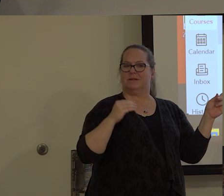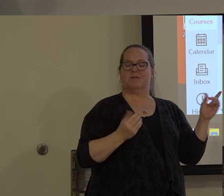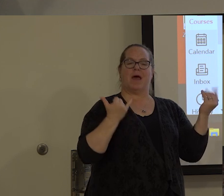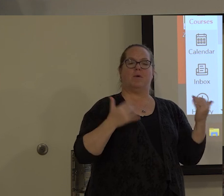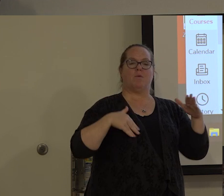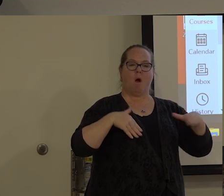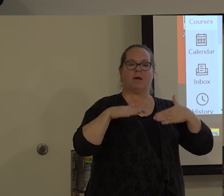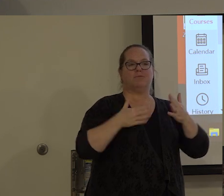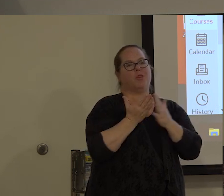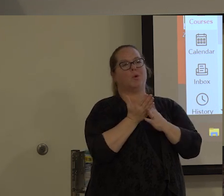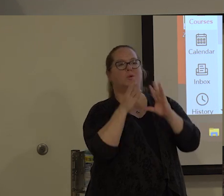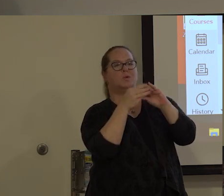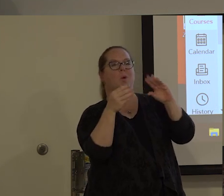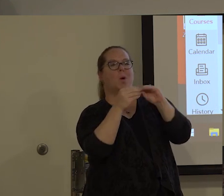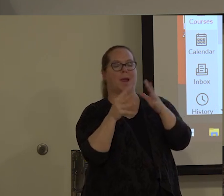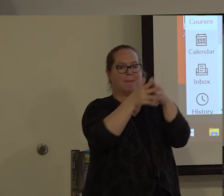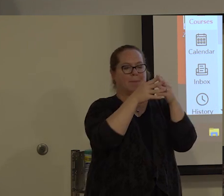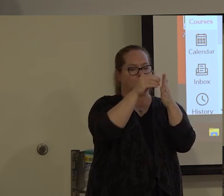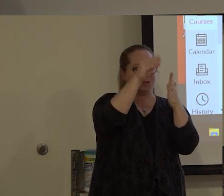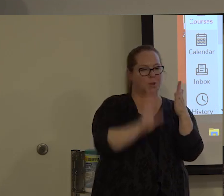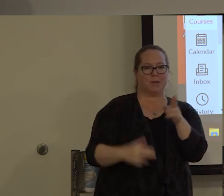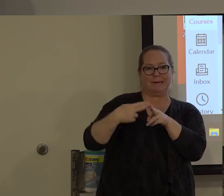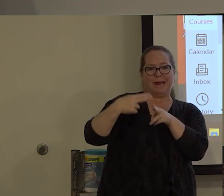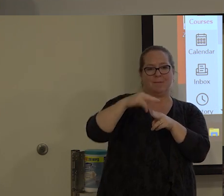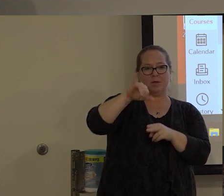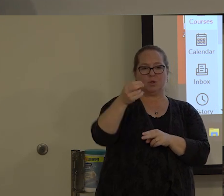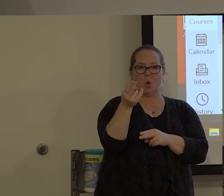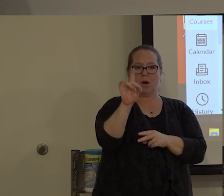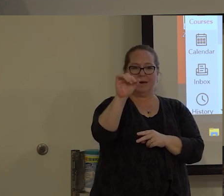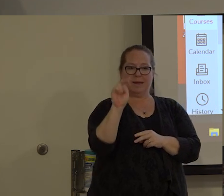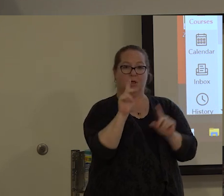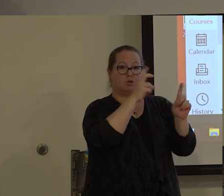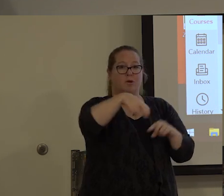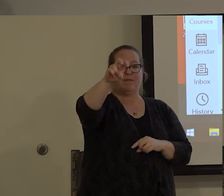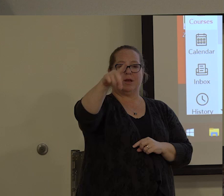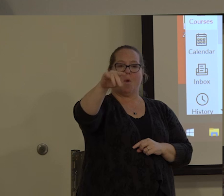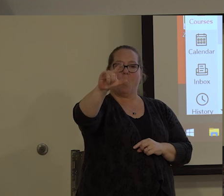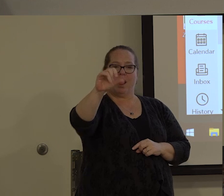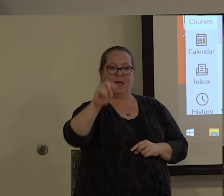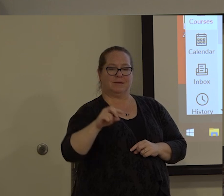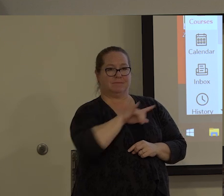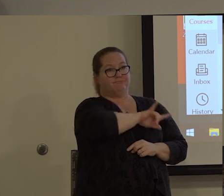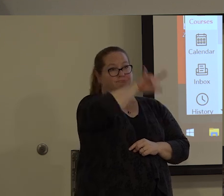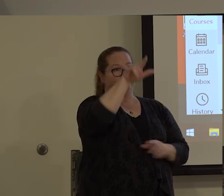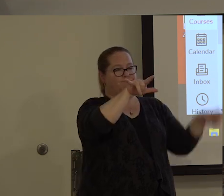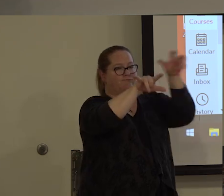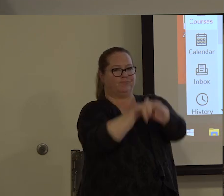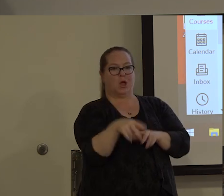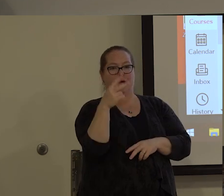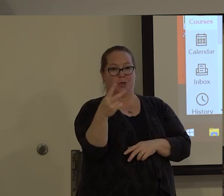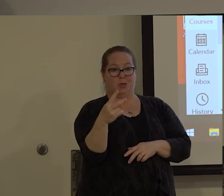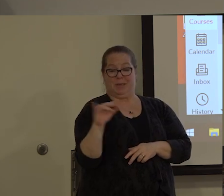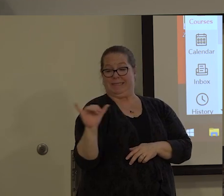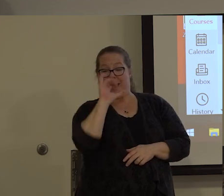them through a story, right? We have this American student named Jordan Gray who's traveling to Poland. He's just boarded his flight. 2 passengers of